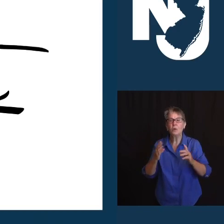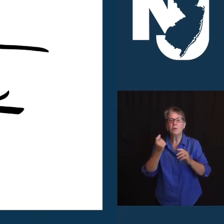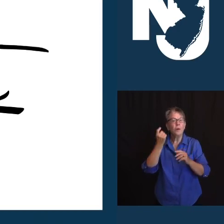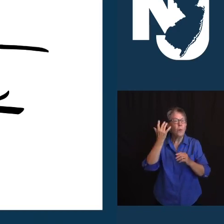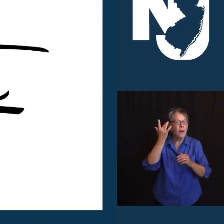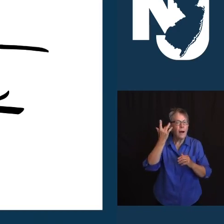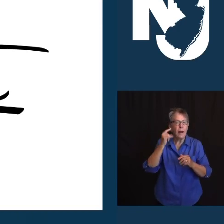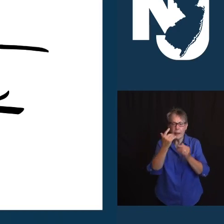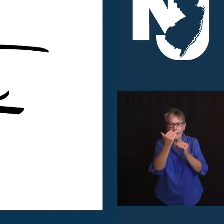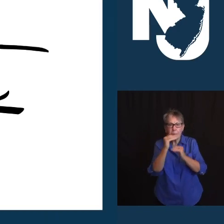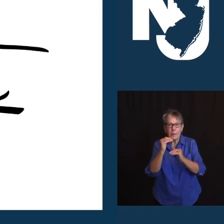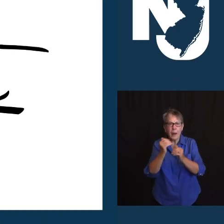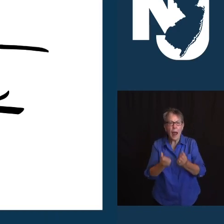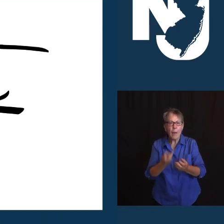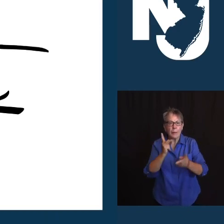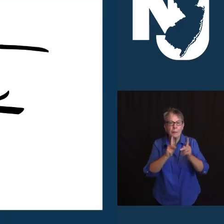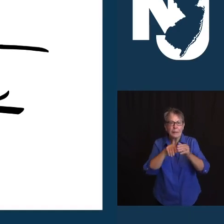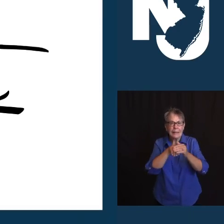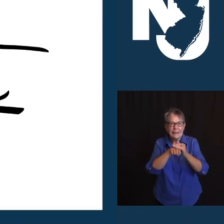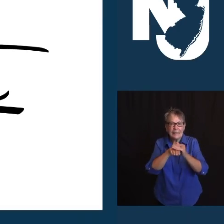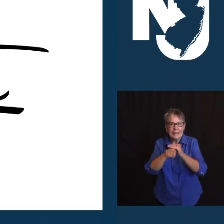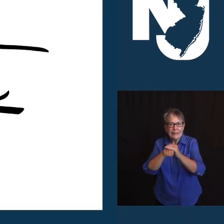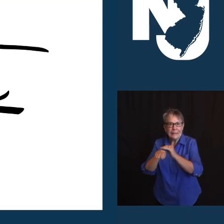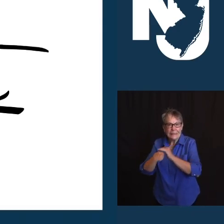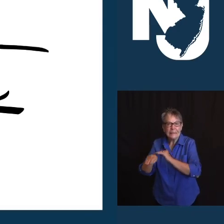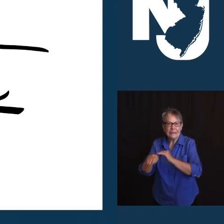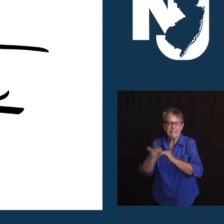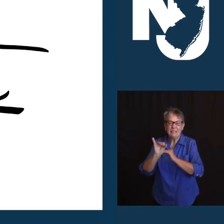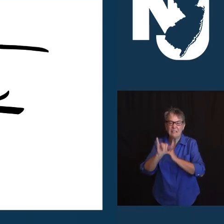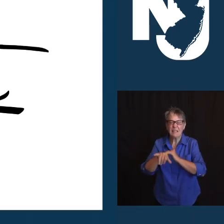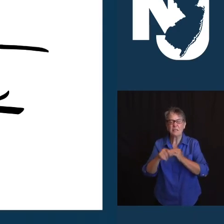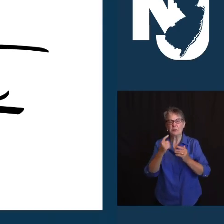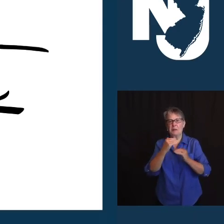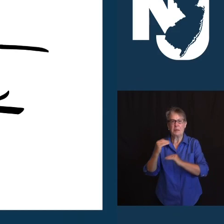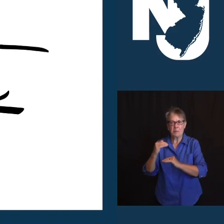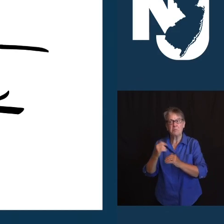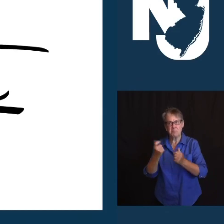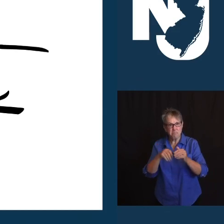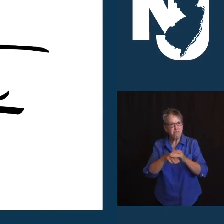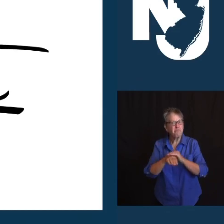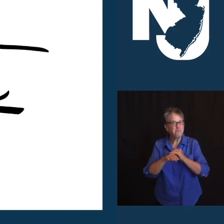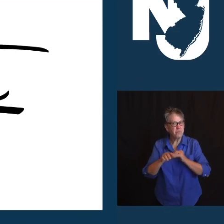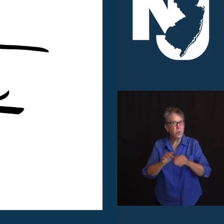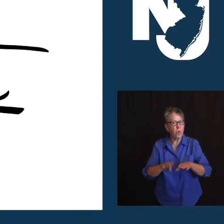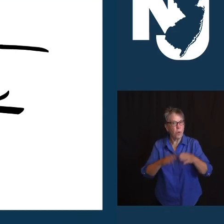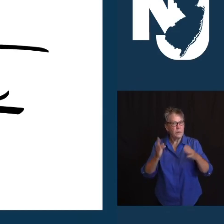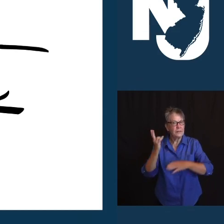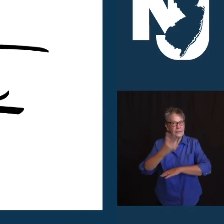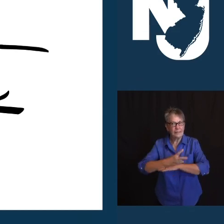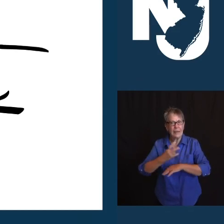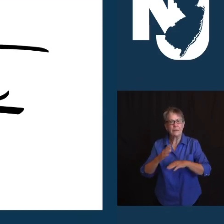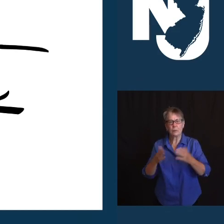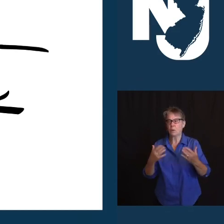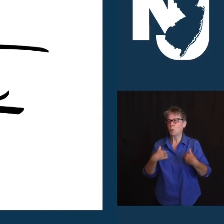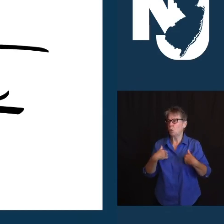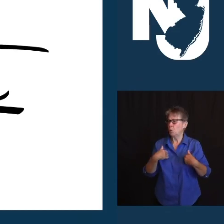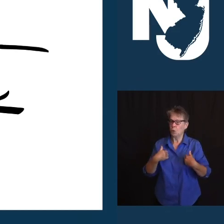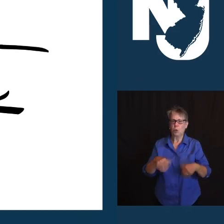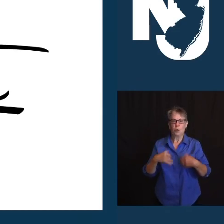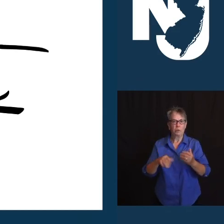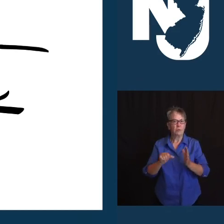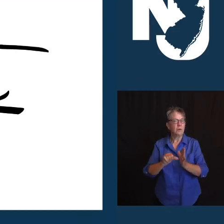thank you for not giving up. And I thank you for continuing to be a leader in North Brunswick's and Middlesex County's small business